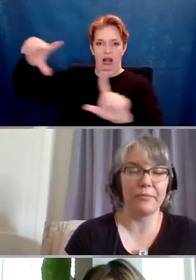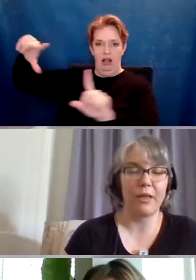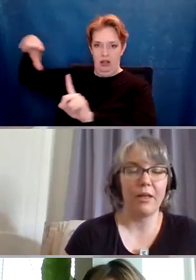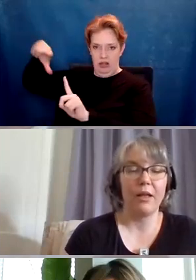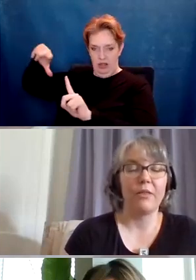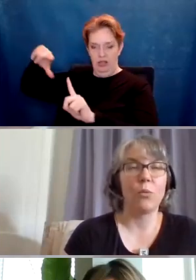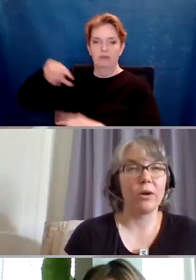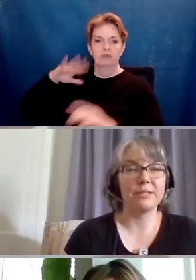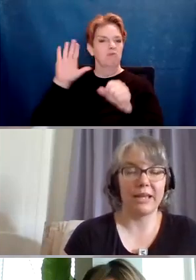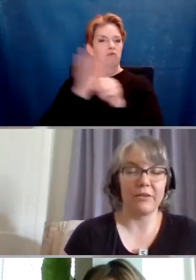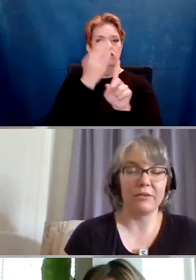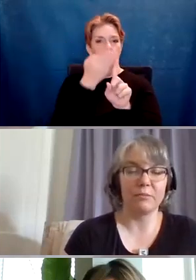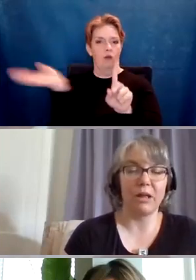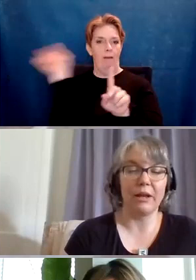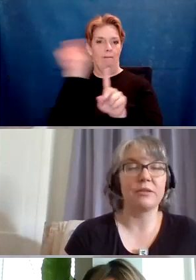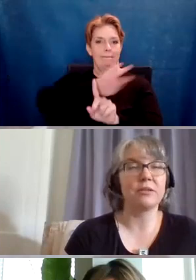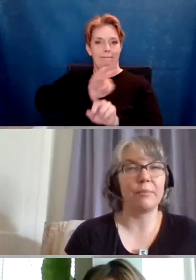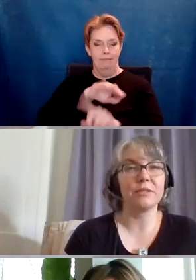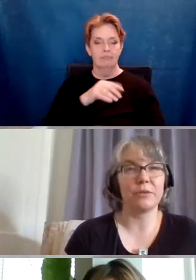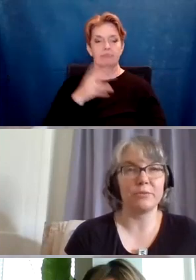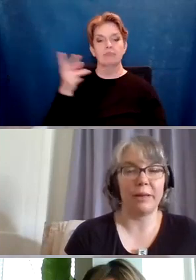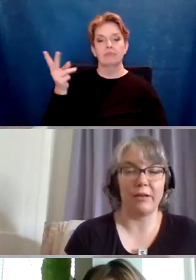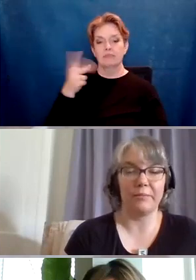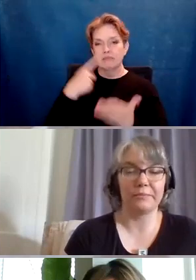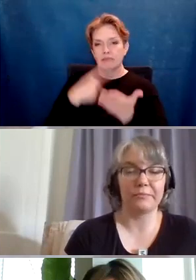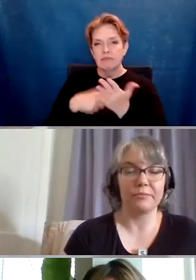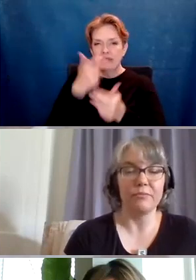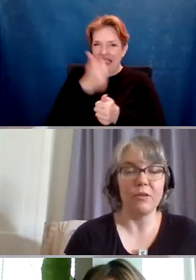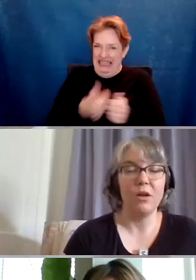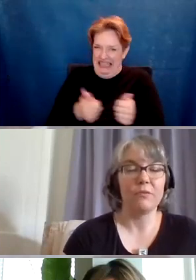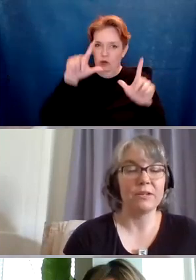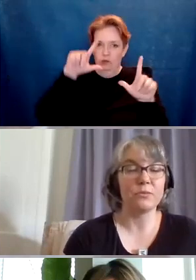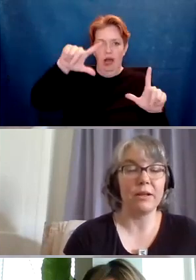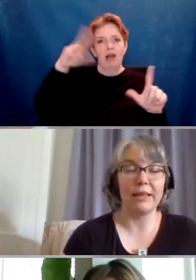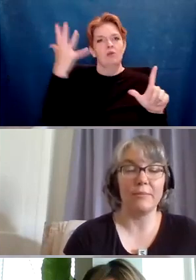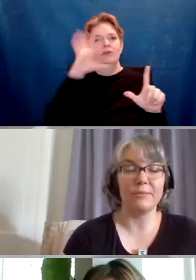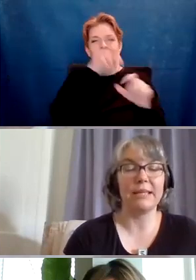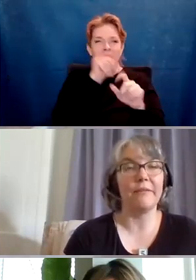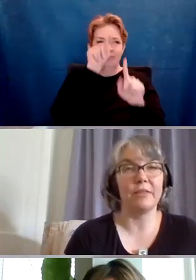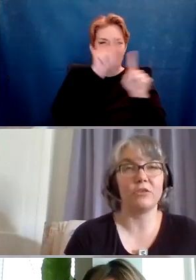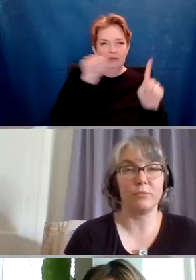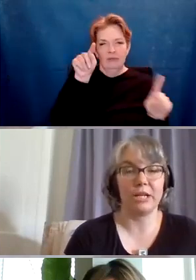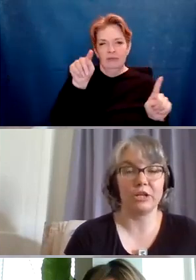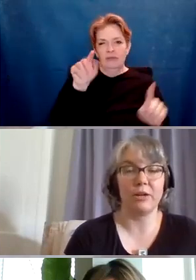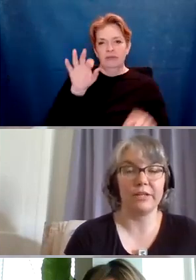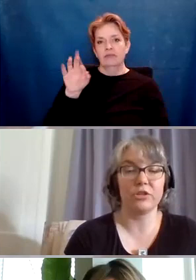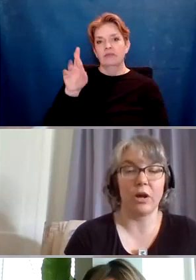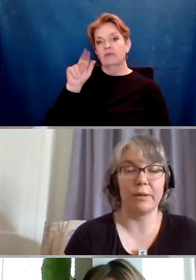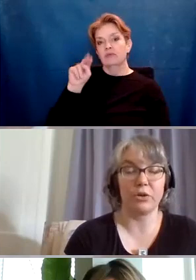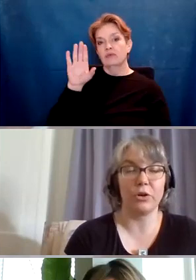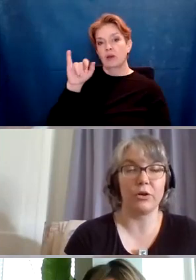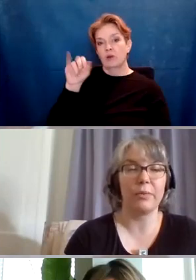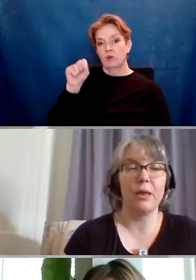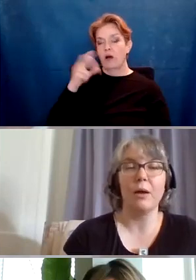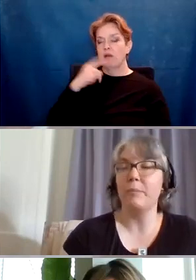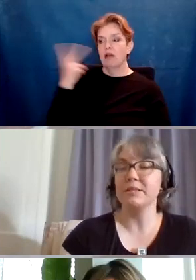room. They worked together to plot out the topics for each panel. Francois claimed he left the interpretation of each topic